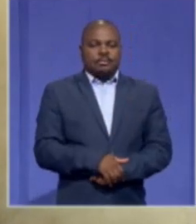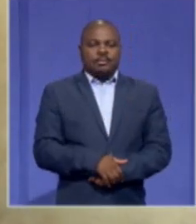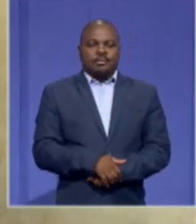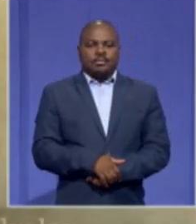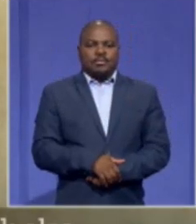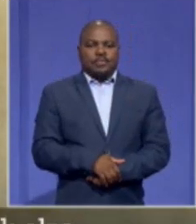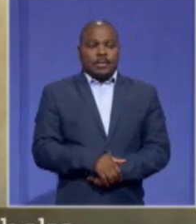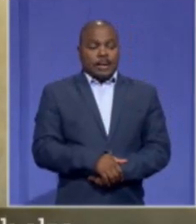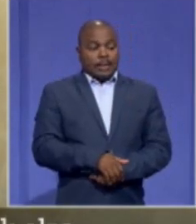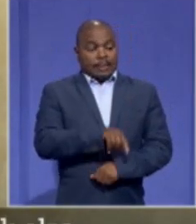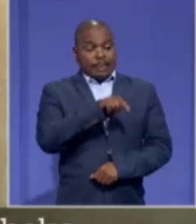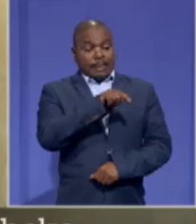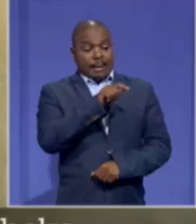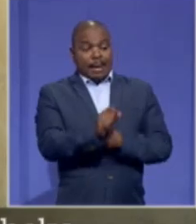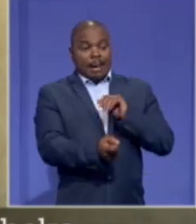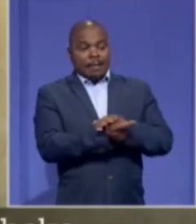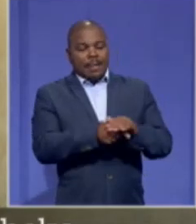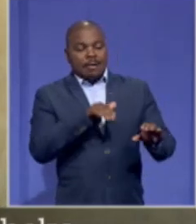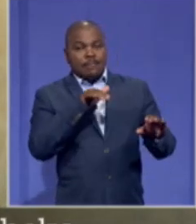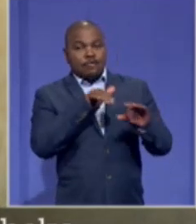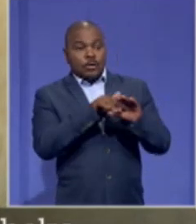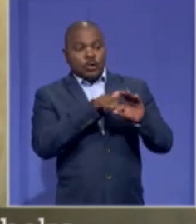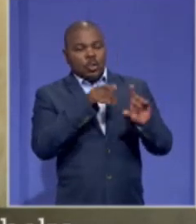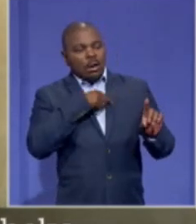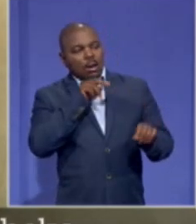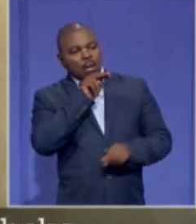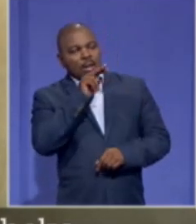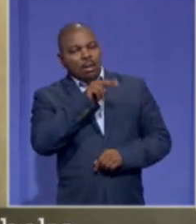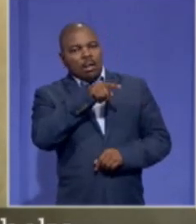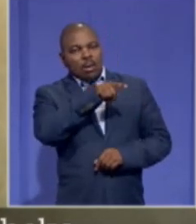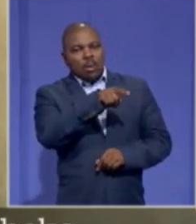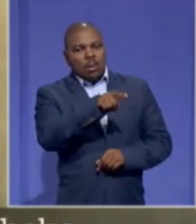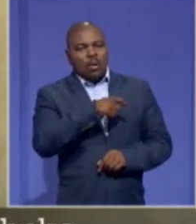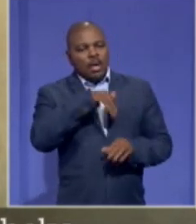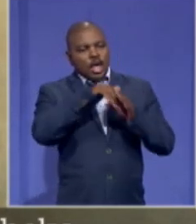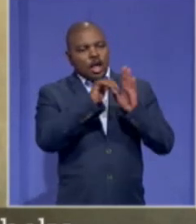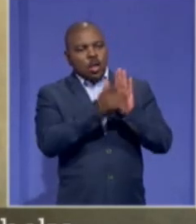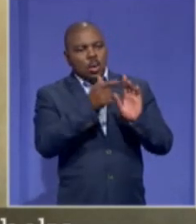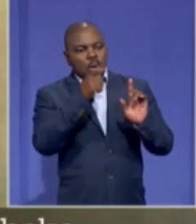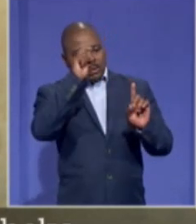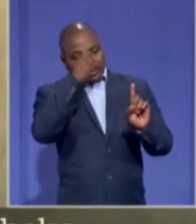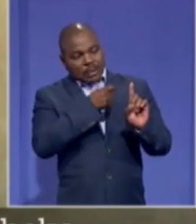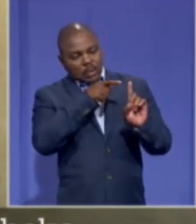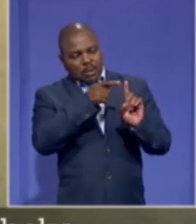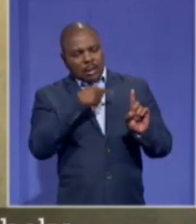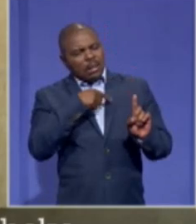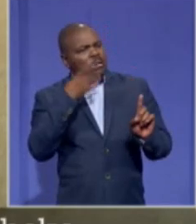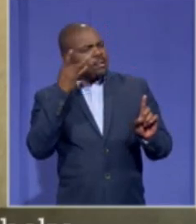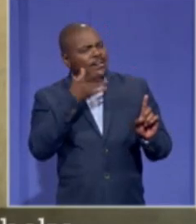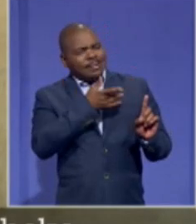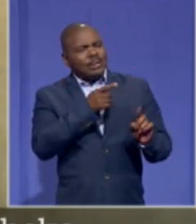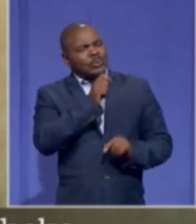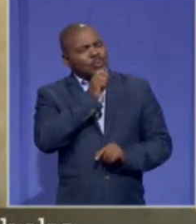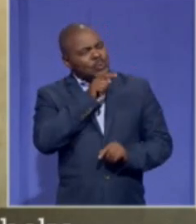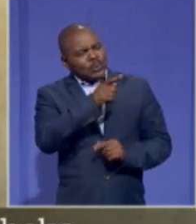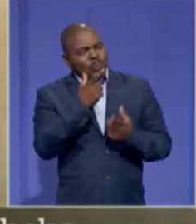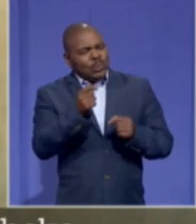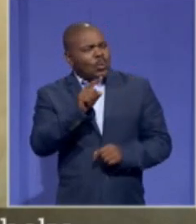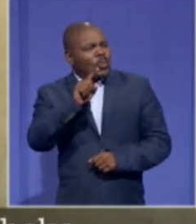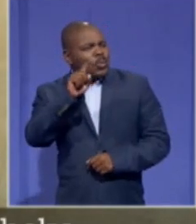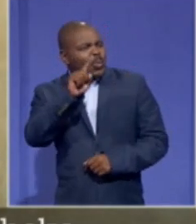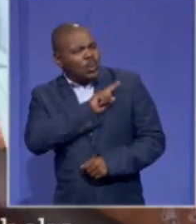Endaweni yesigameko ngibuka lapha kwivideo ekhuluma umkhwenyana ngavele nje ngangazazi ukuthi umkhwenyana lento